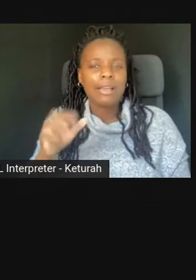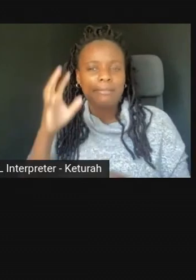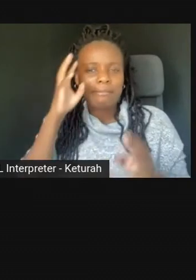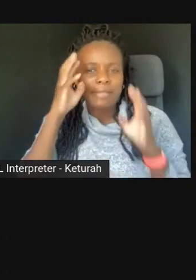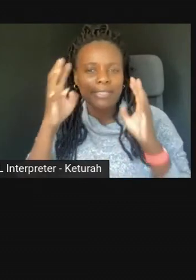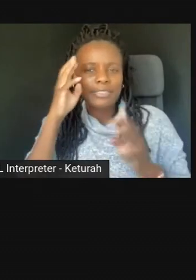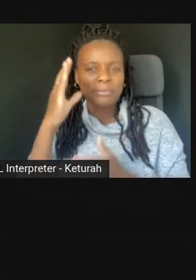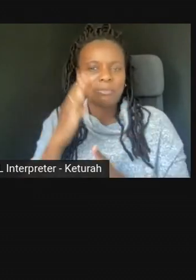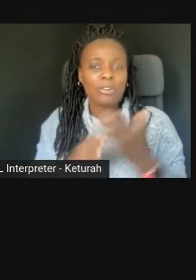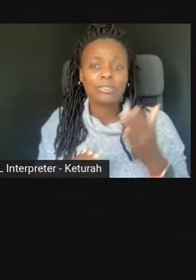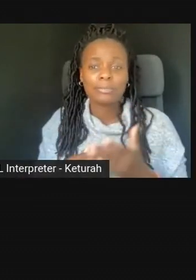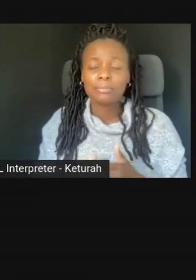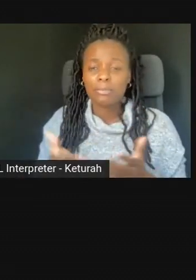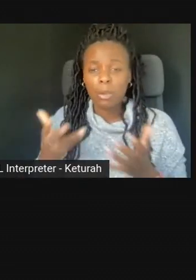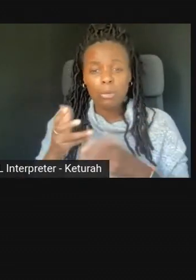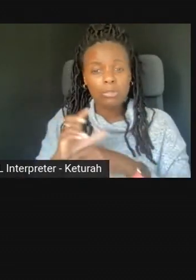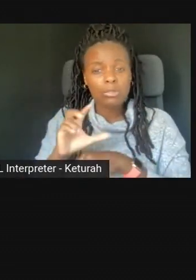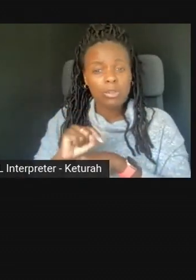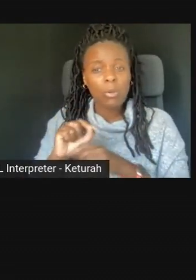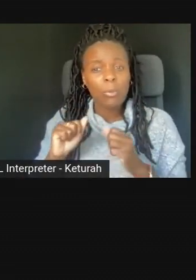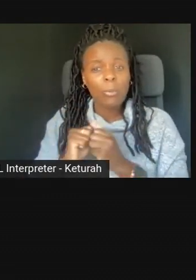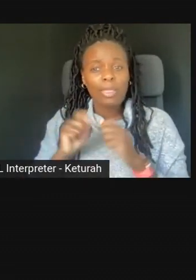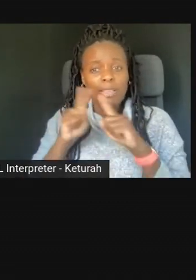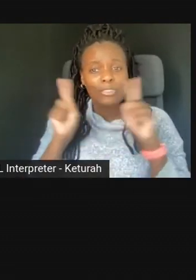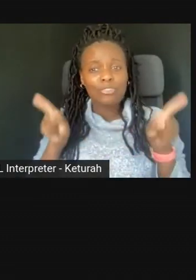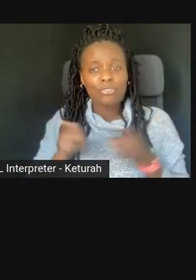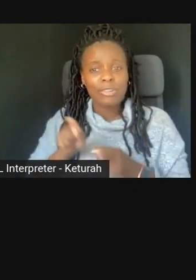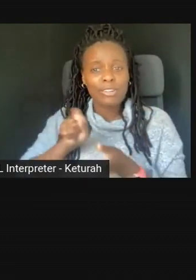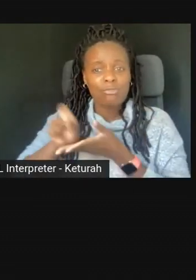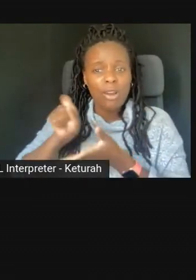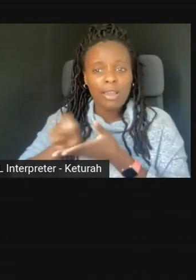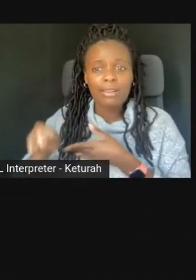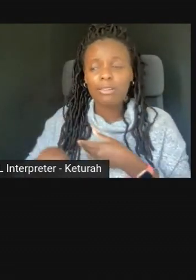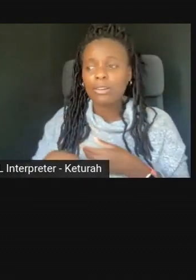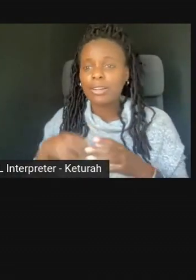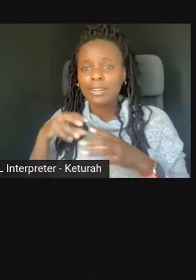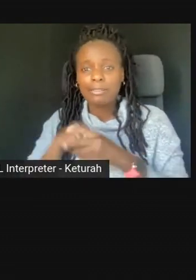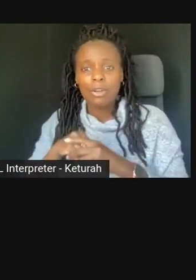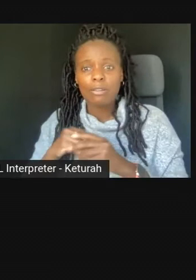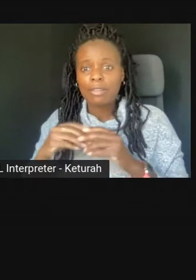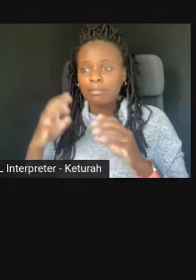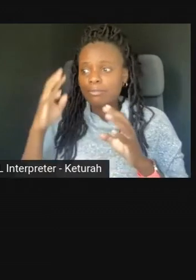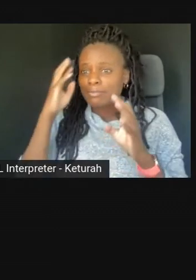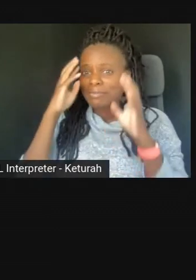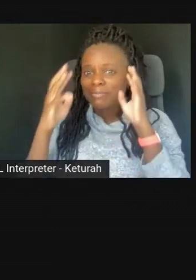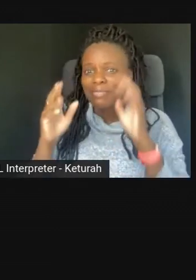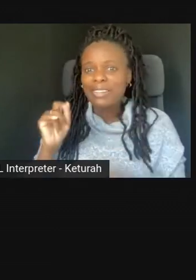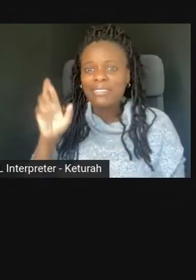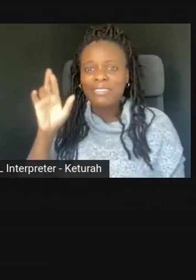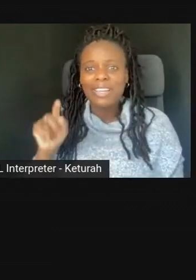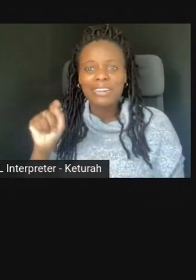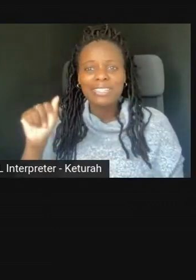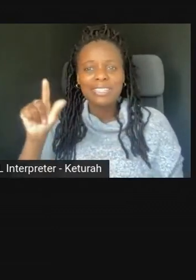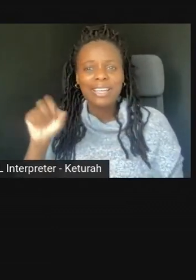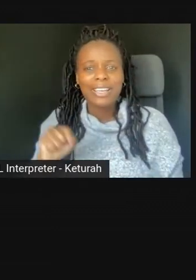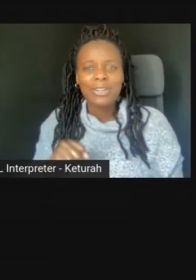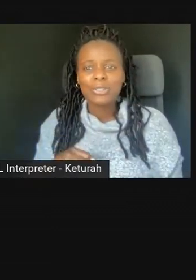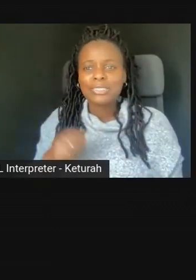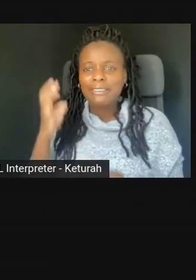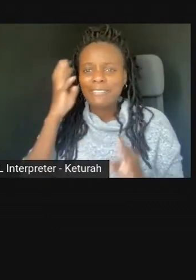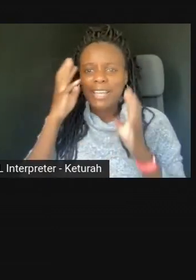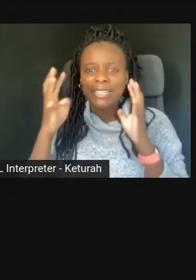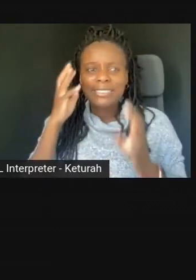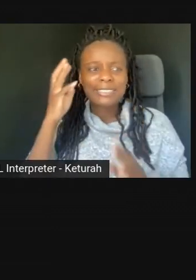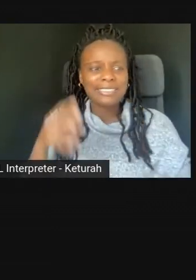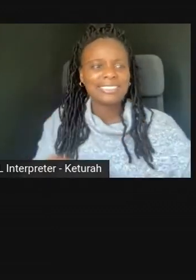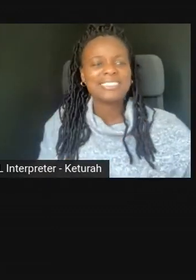in consulting with a screenwriter who does work around fairy tales and fantasies, maybe Margaret Atwood, Neil Gaiman, Guillermo del